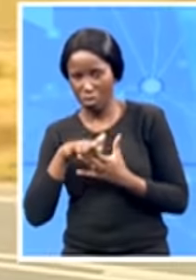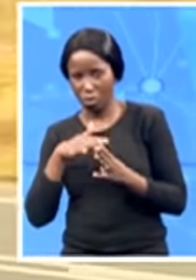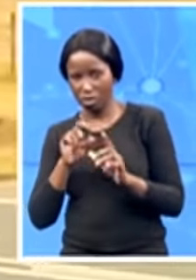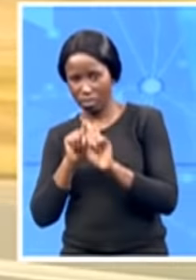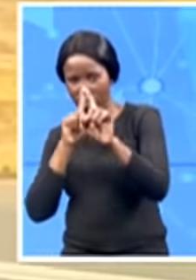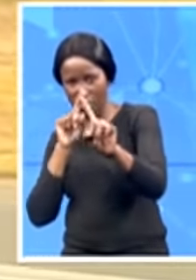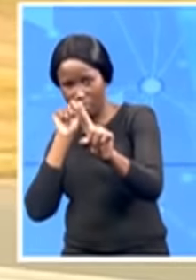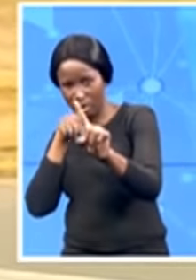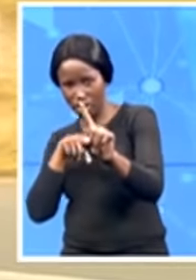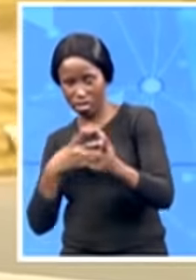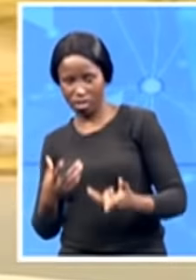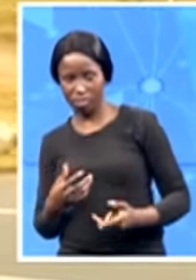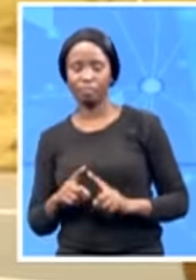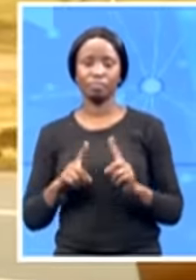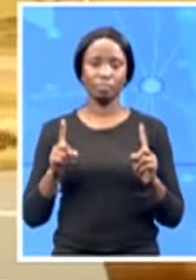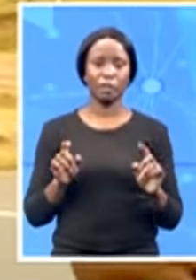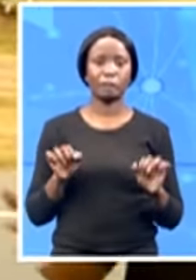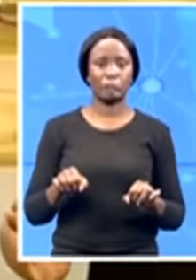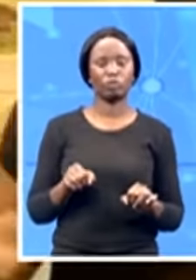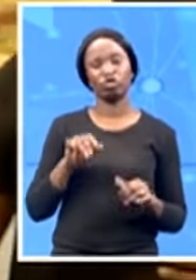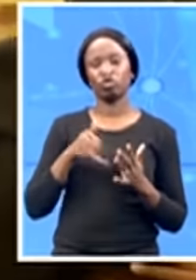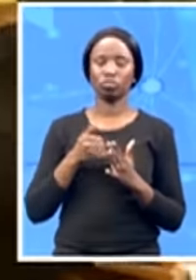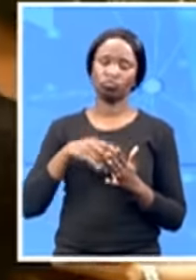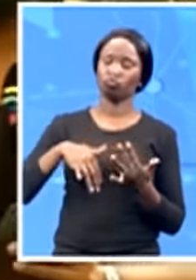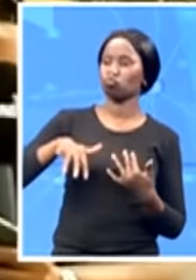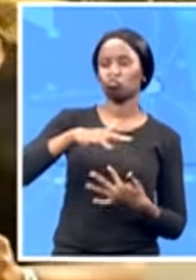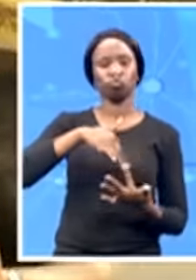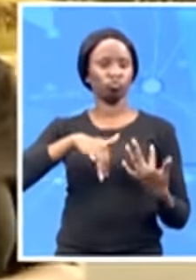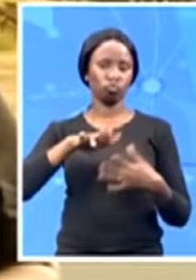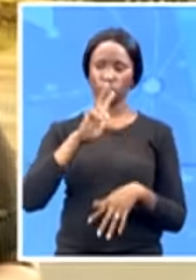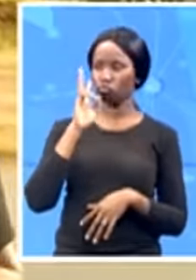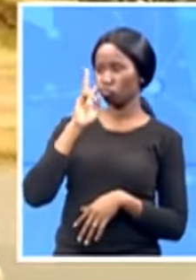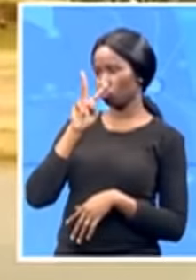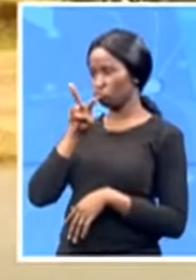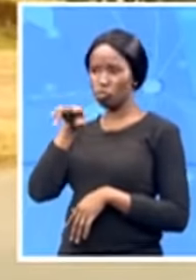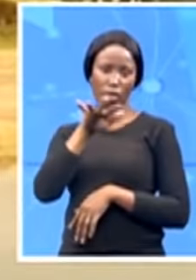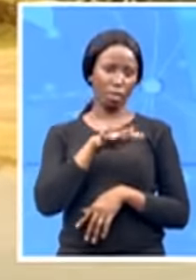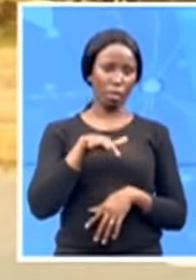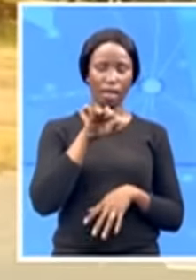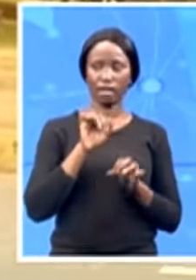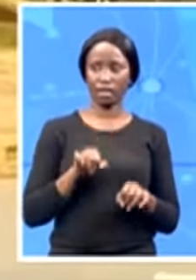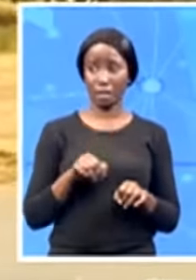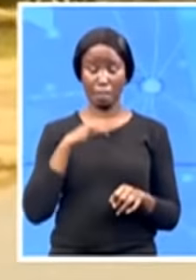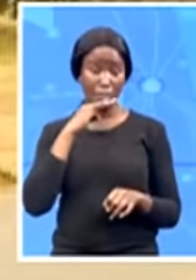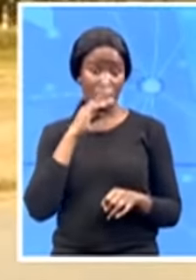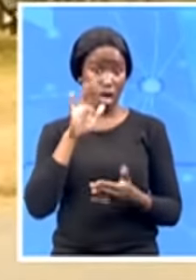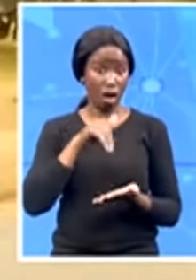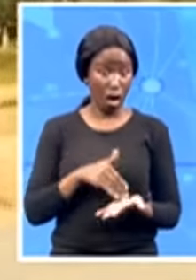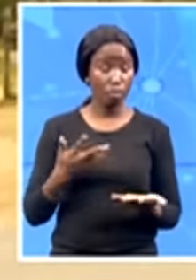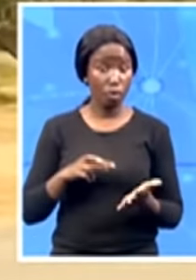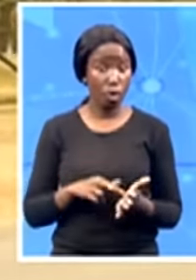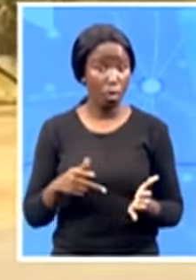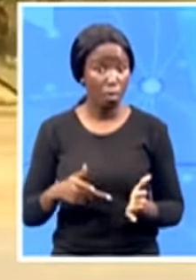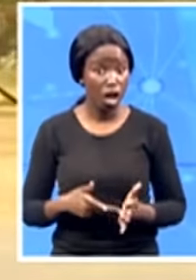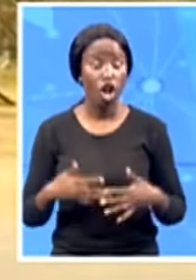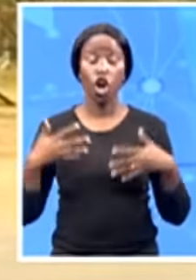moving around, looking at the area. So whether or not they're here to plan for the crowds that are possibly expected to come